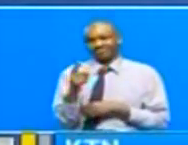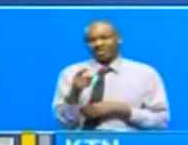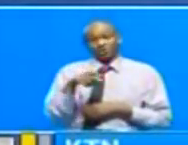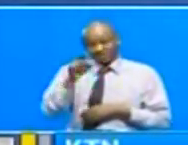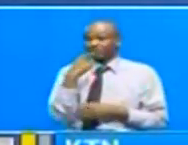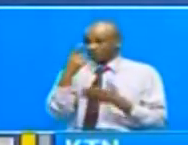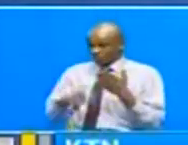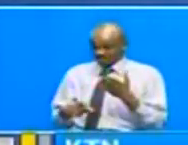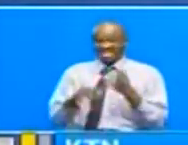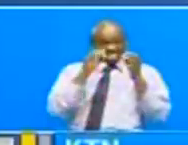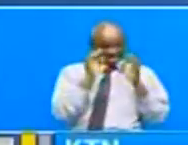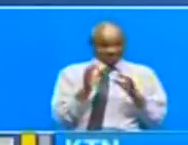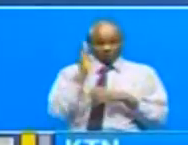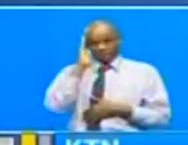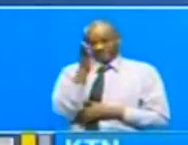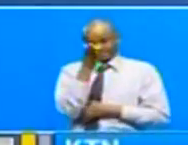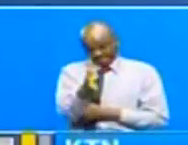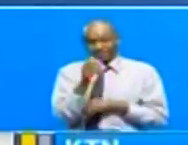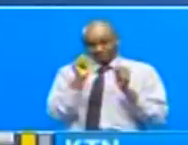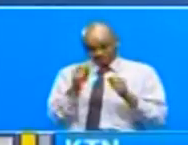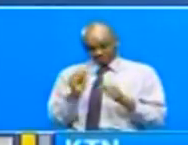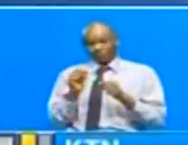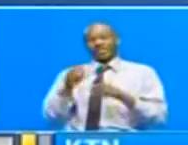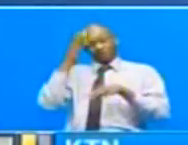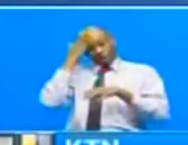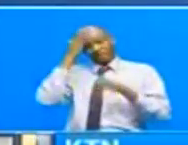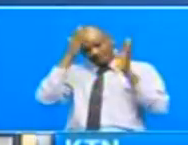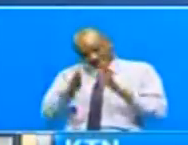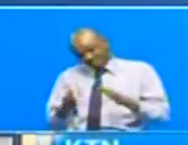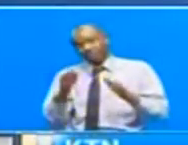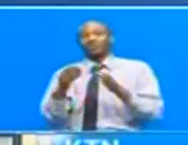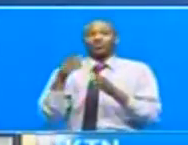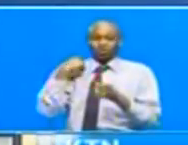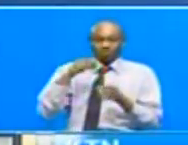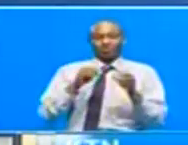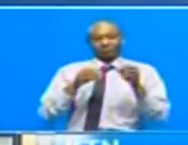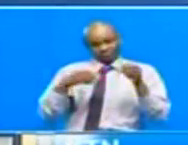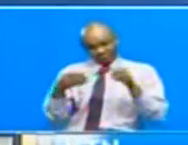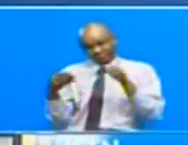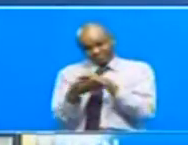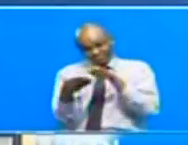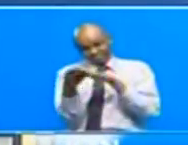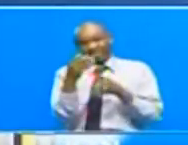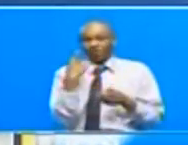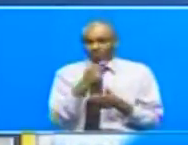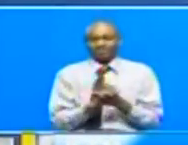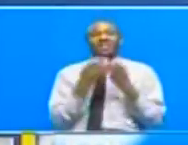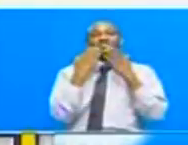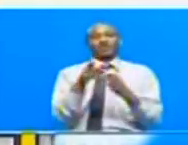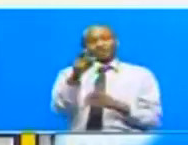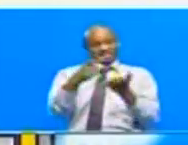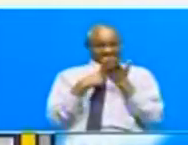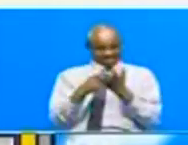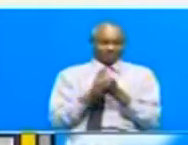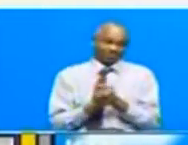you're saying that as long as the will is there, we can actually get to the bottom of this case. Yeah. Fantastic. Thank you for that discussion.